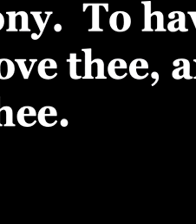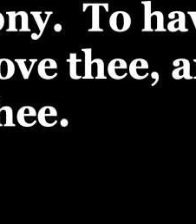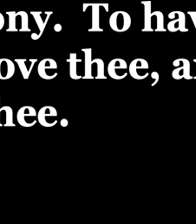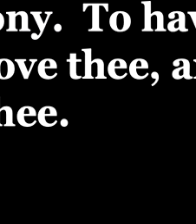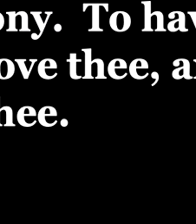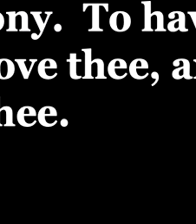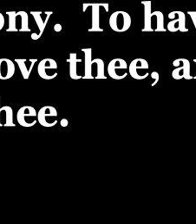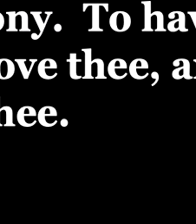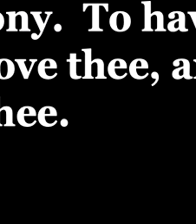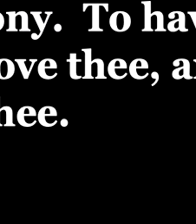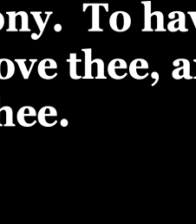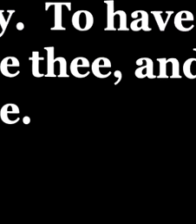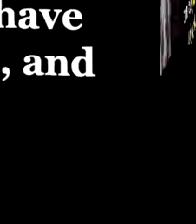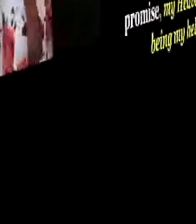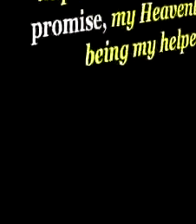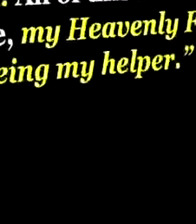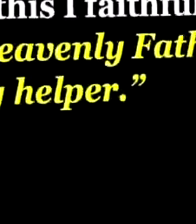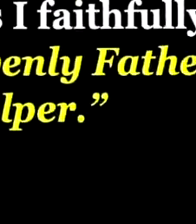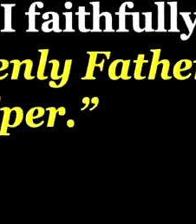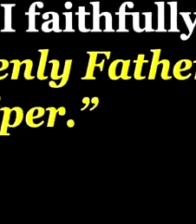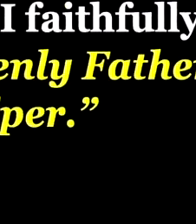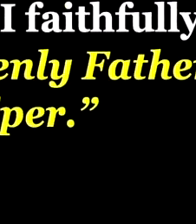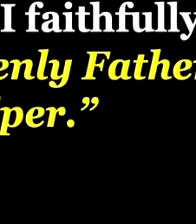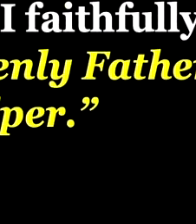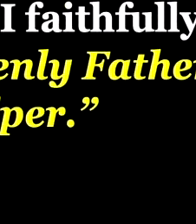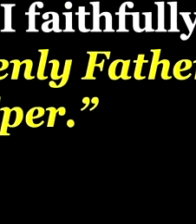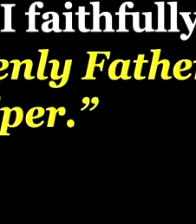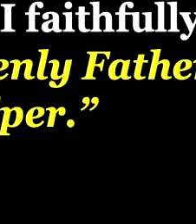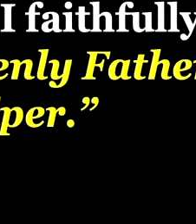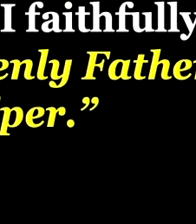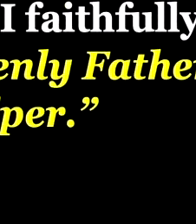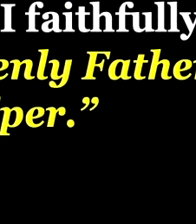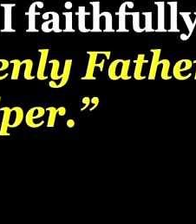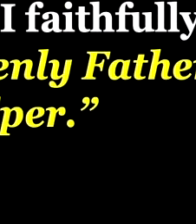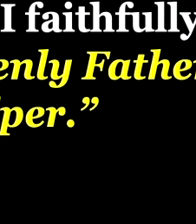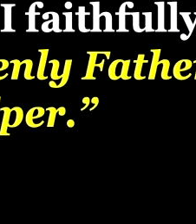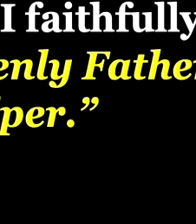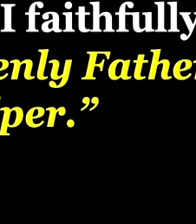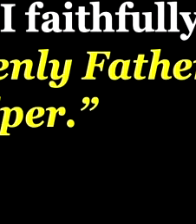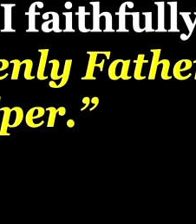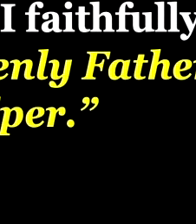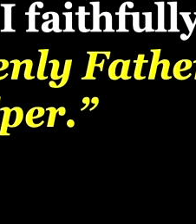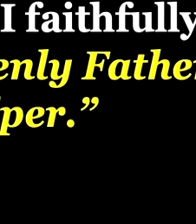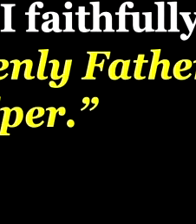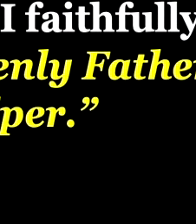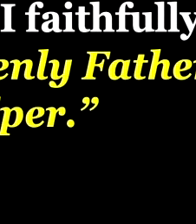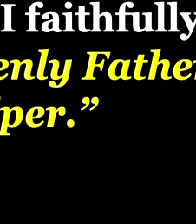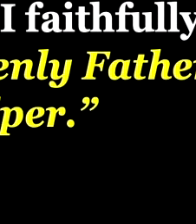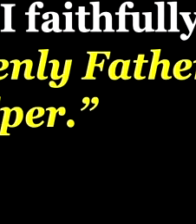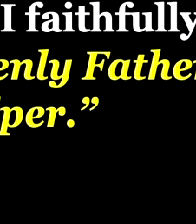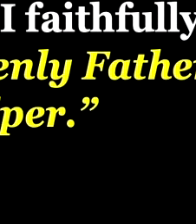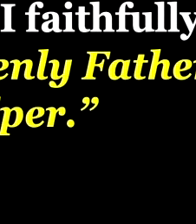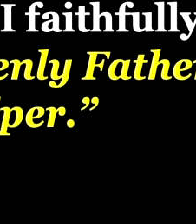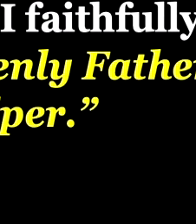thee, love thee, and honor thee. I do solemnly promise before God to be thy